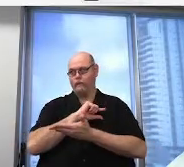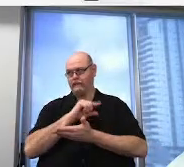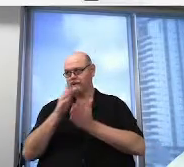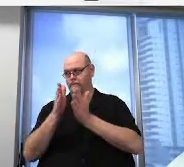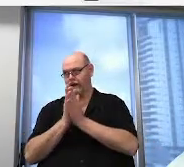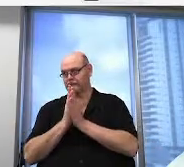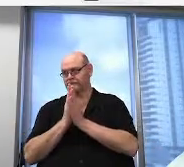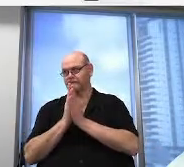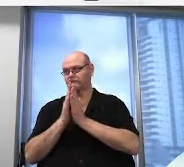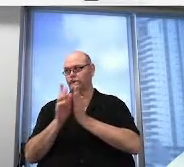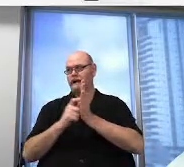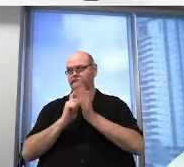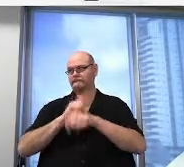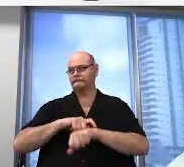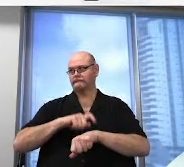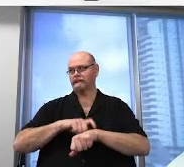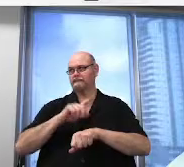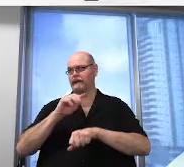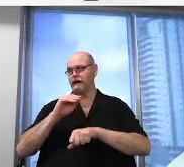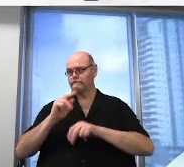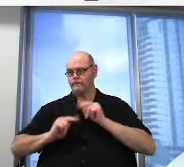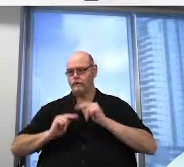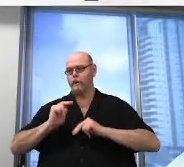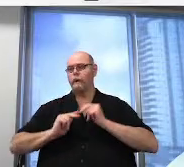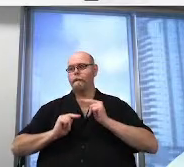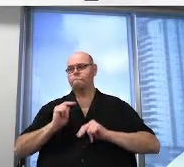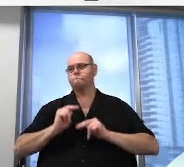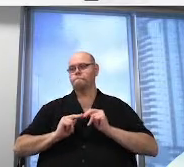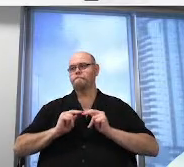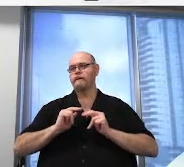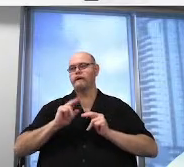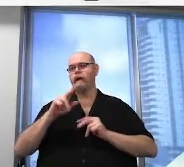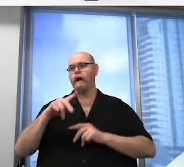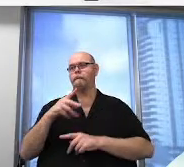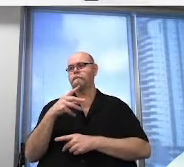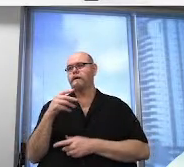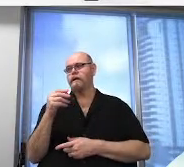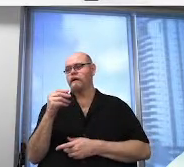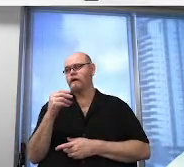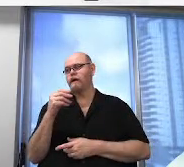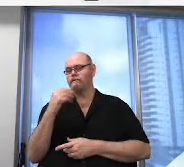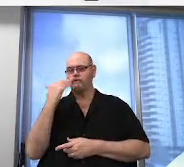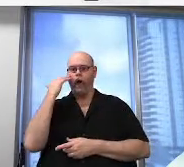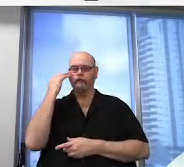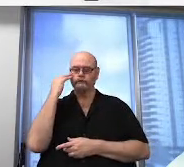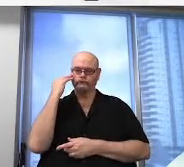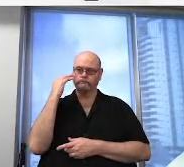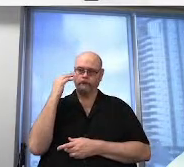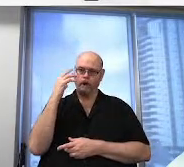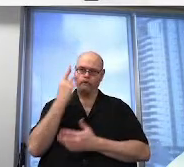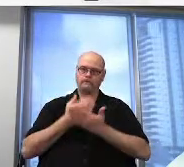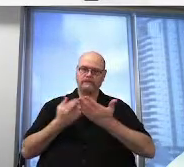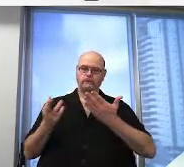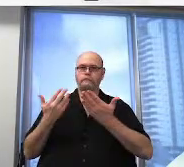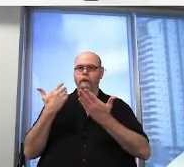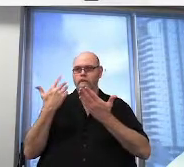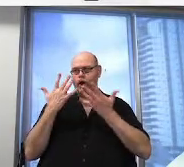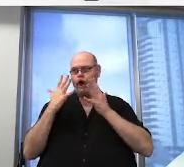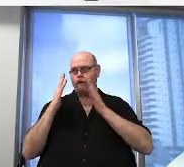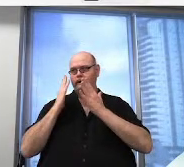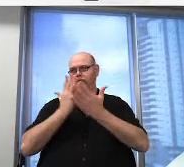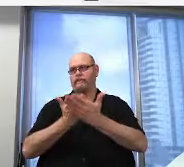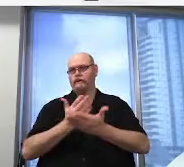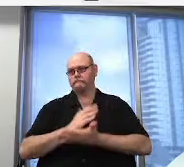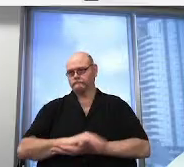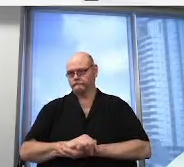we were asking to do it. So it took time to build up that qualified, knowledgeable resources. But we're